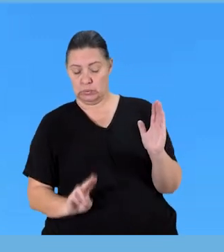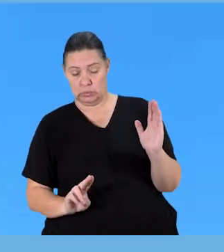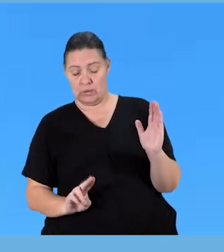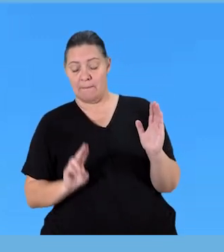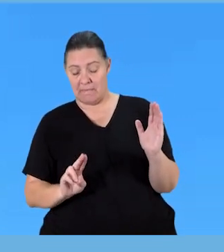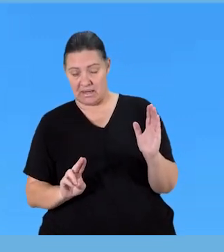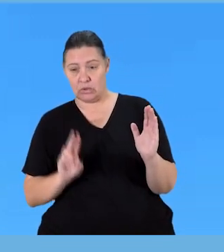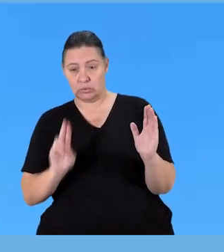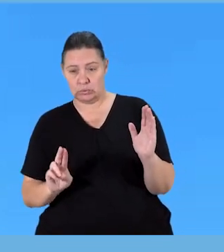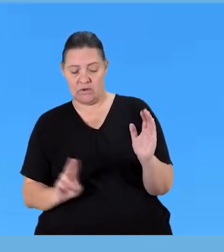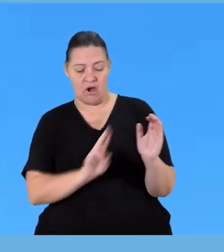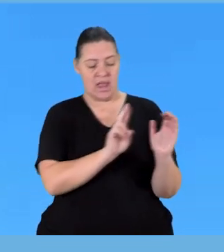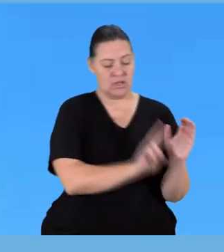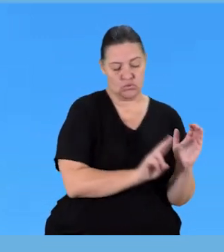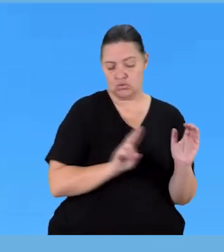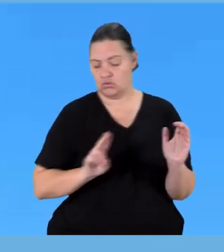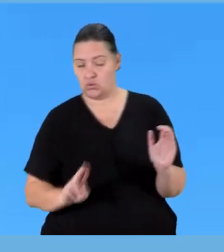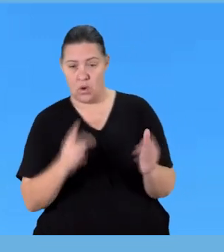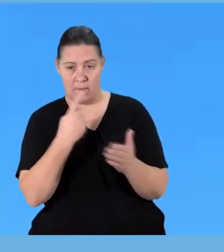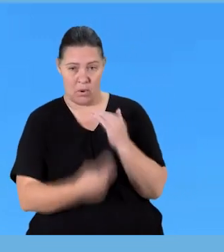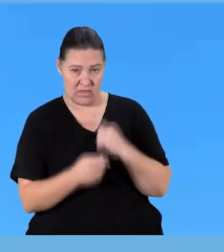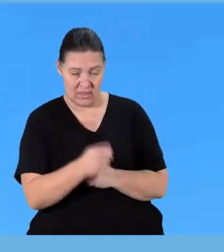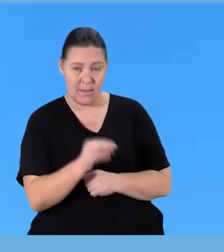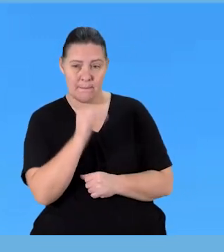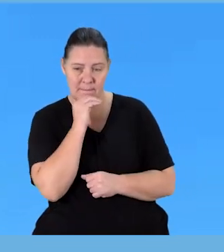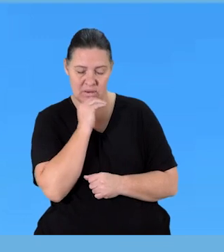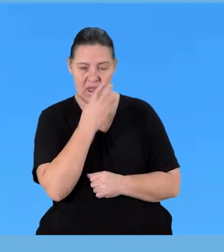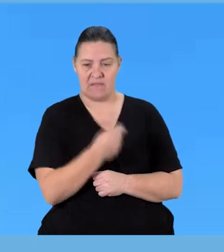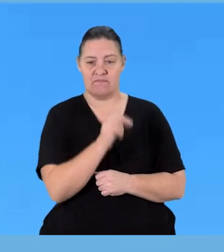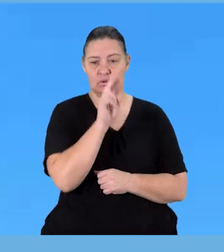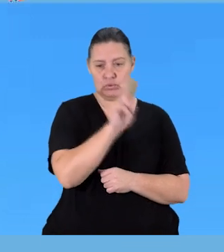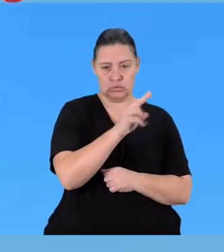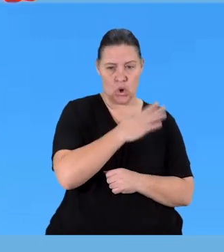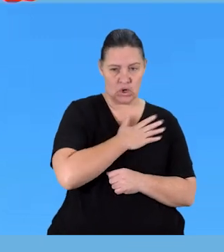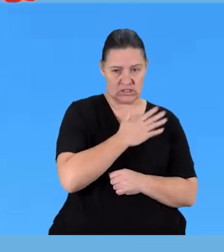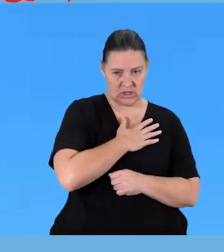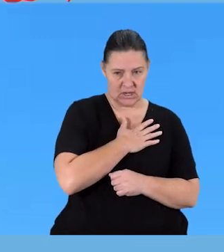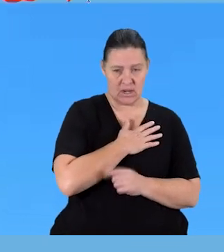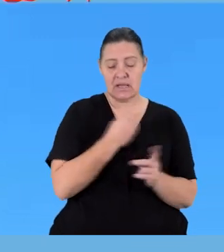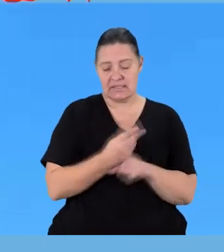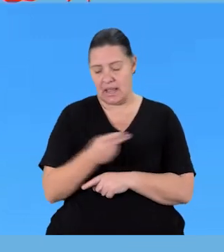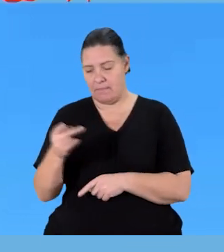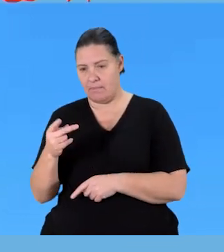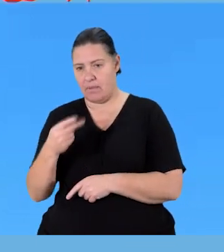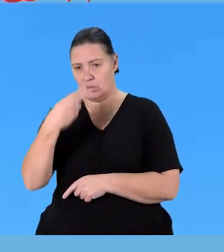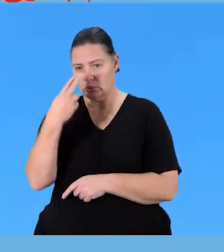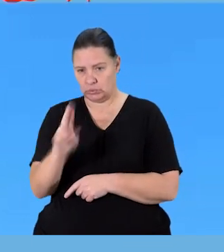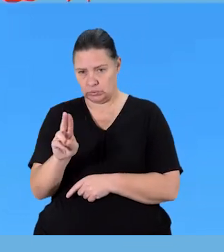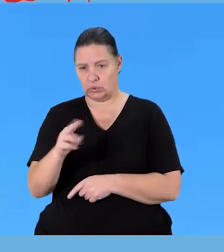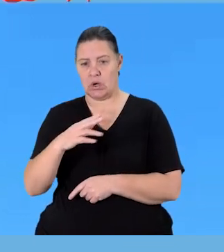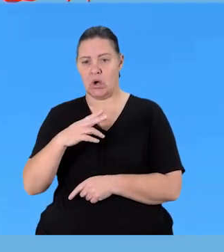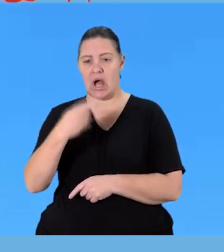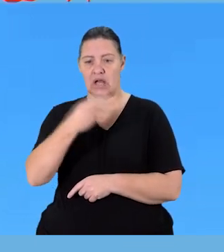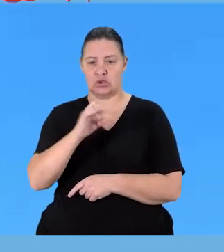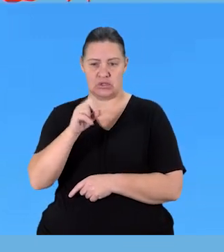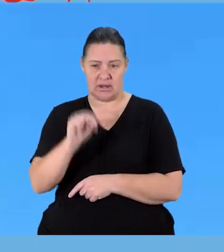that 2 stands for everything inside the bracket. So that means we have 2 oxygens, we also have 2 hydrogens. And